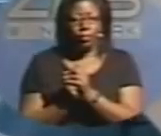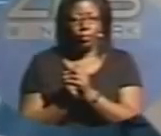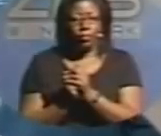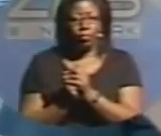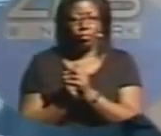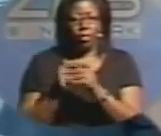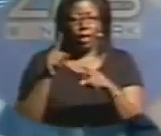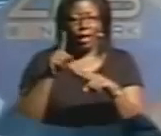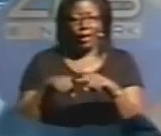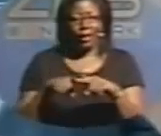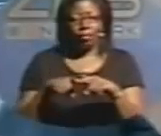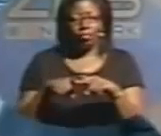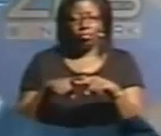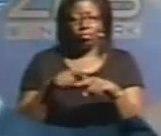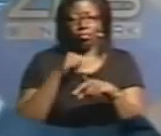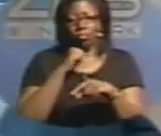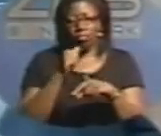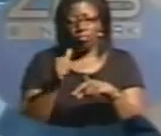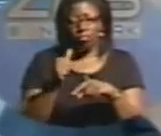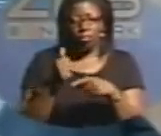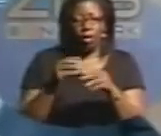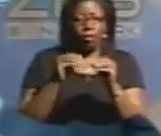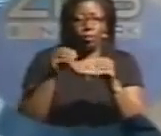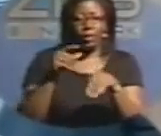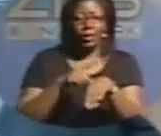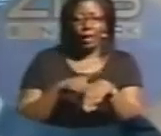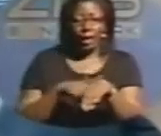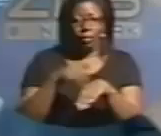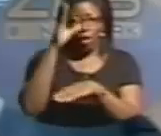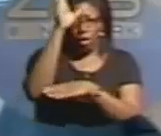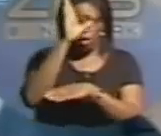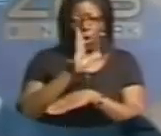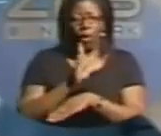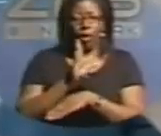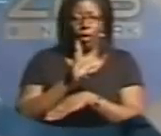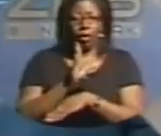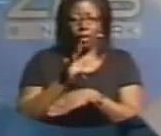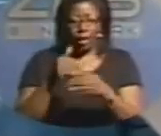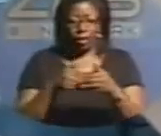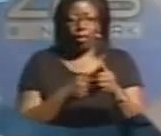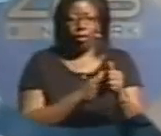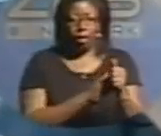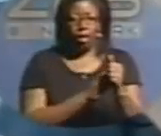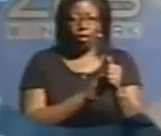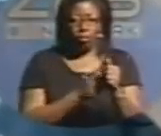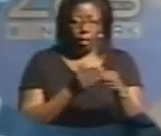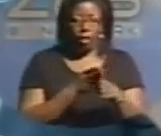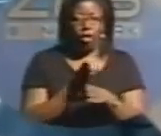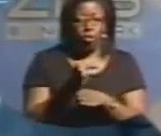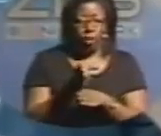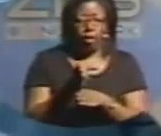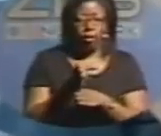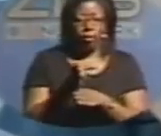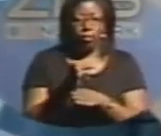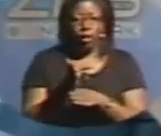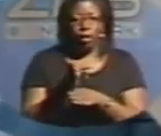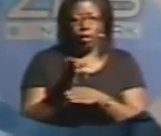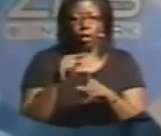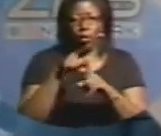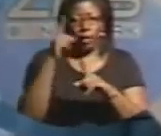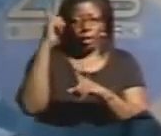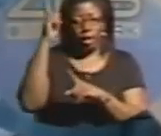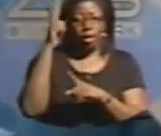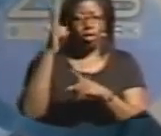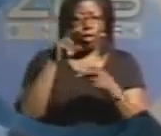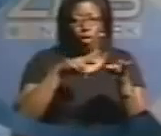I can't really put a time frame on it. You know, God is in charge of my career. And whenever he's ready for me to turn over that new chapter and move on, you know, I'm